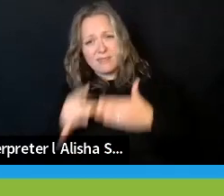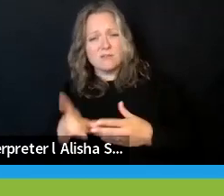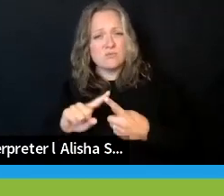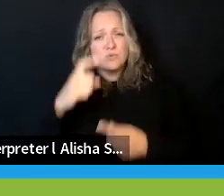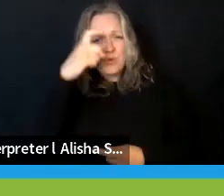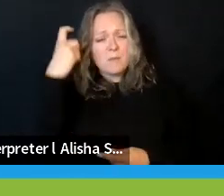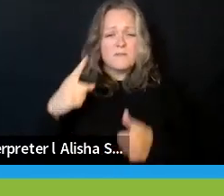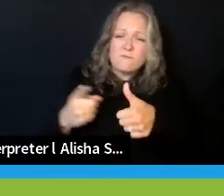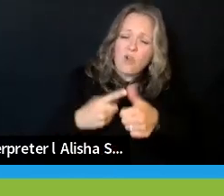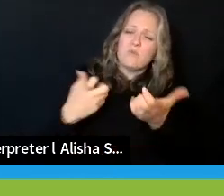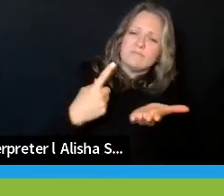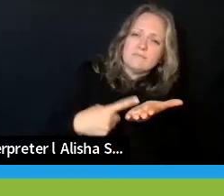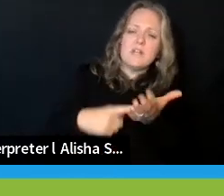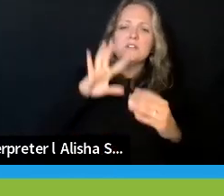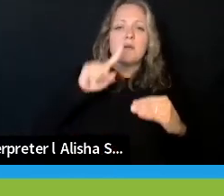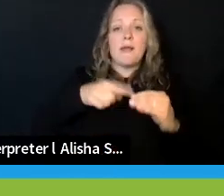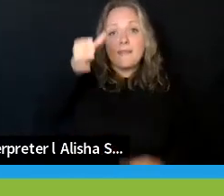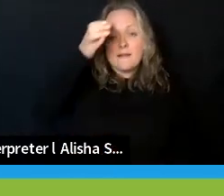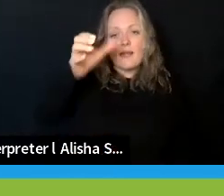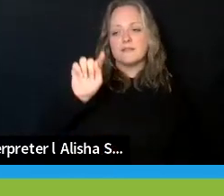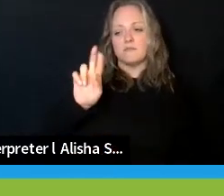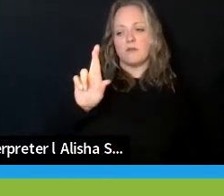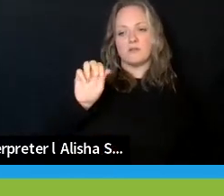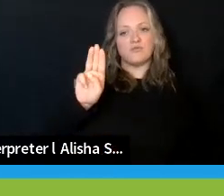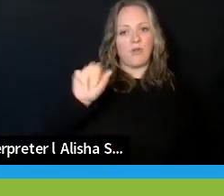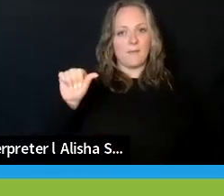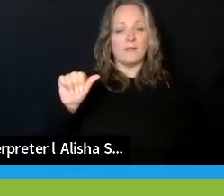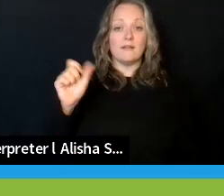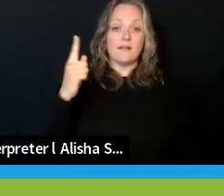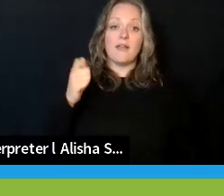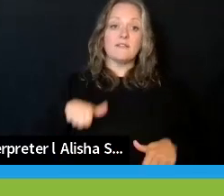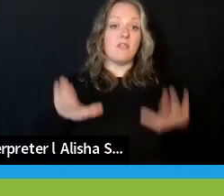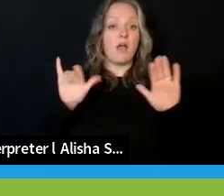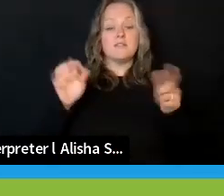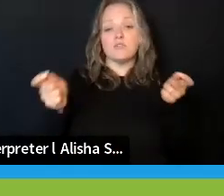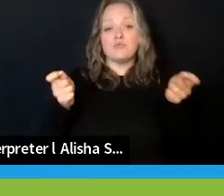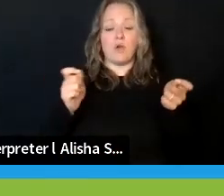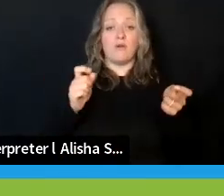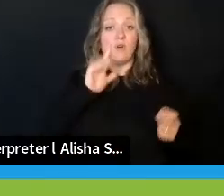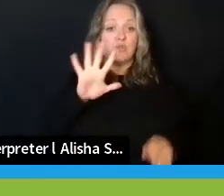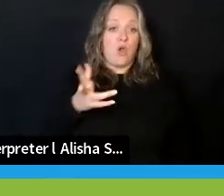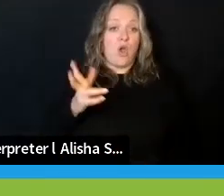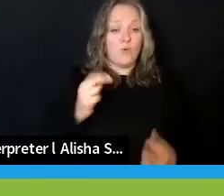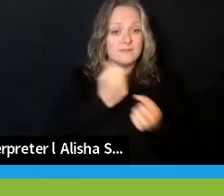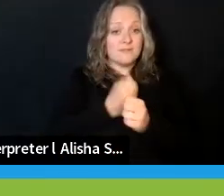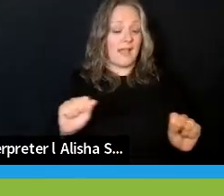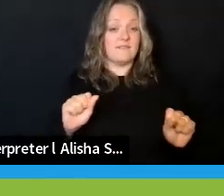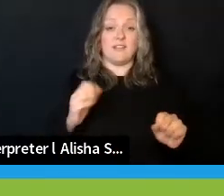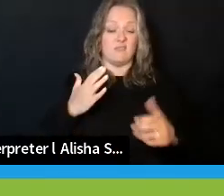trauma is. And trauma is a loss of control over one's own safety or well-being in the face of